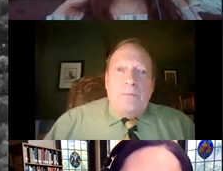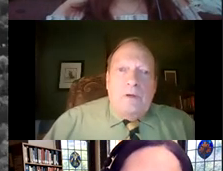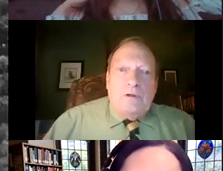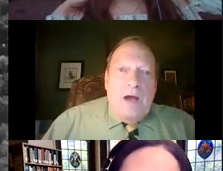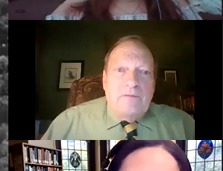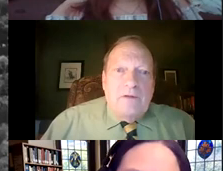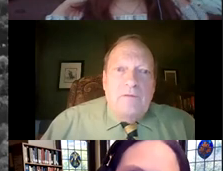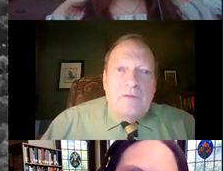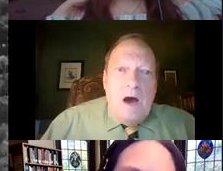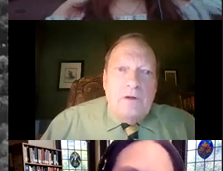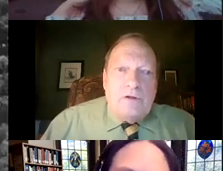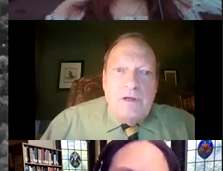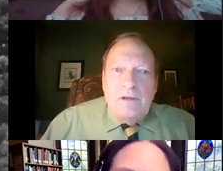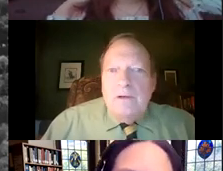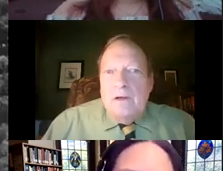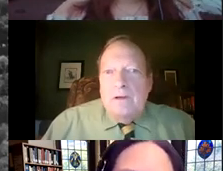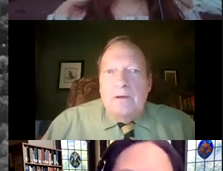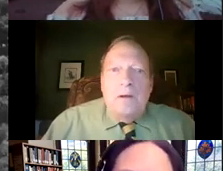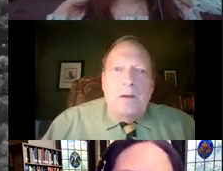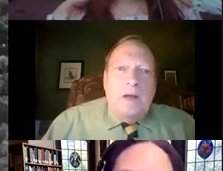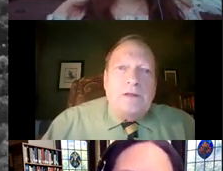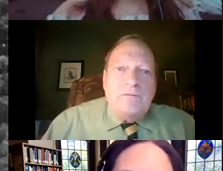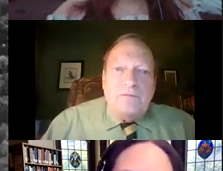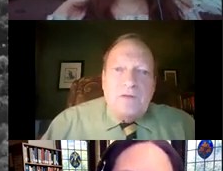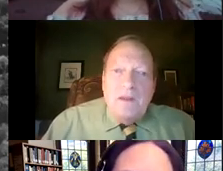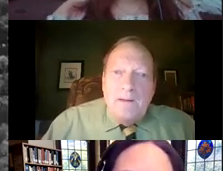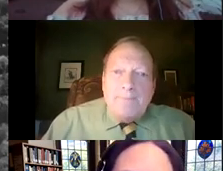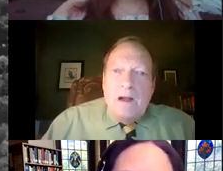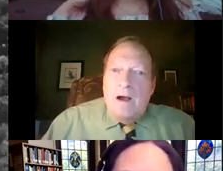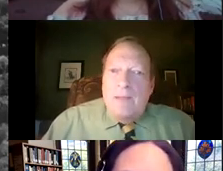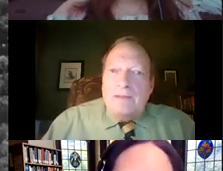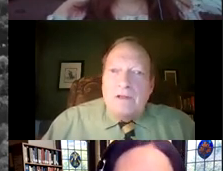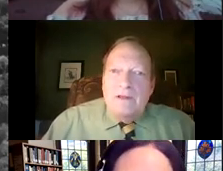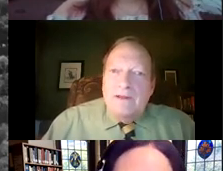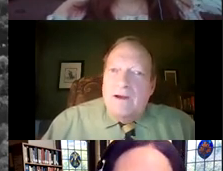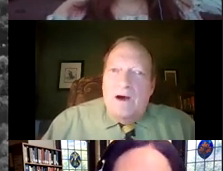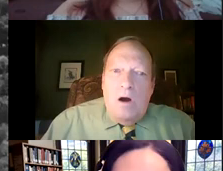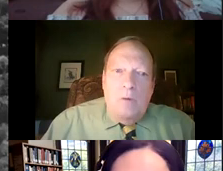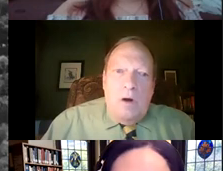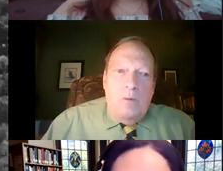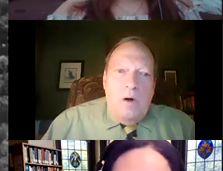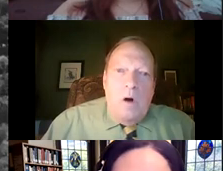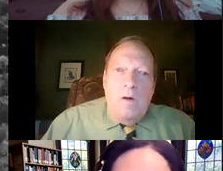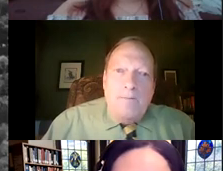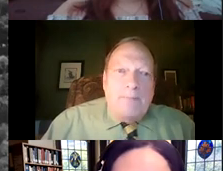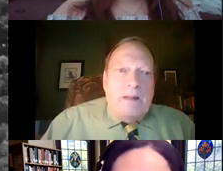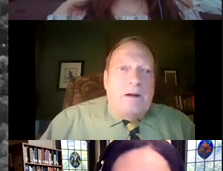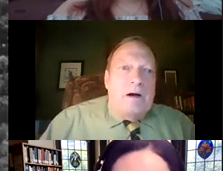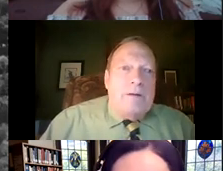Here's a shot of the college in 1950, basically Hartwell